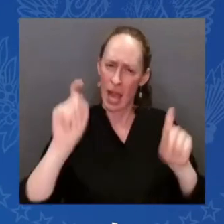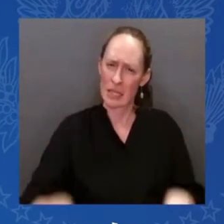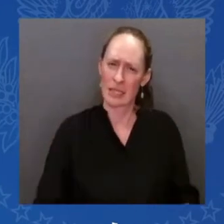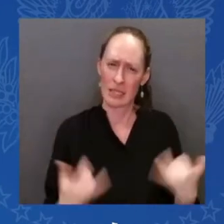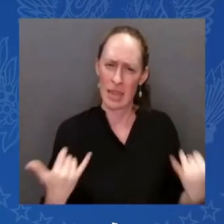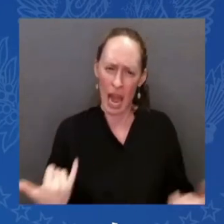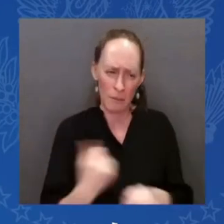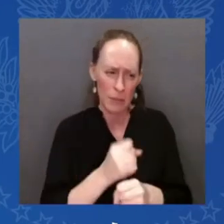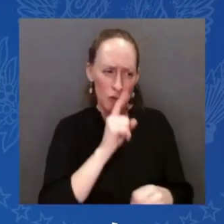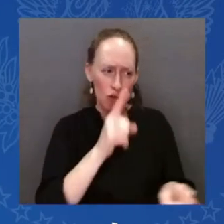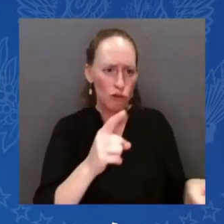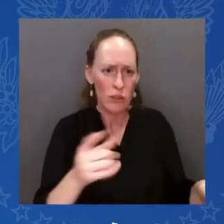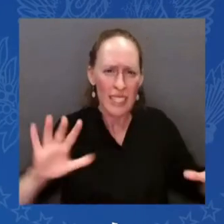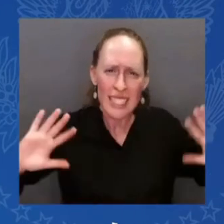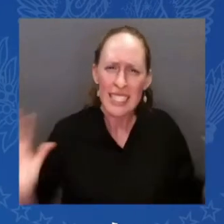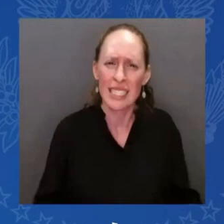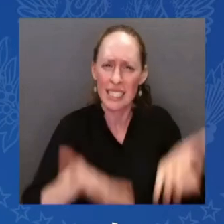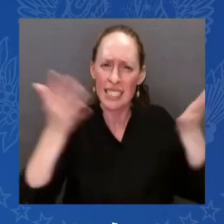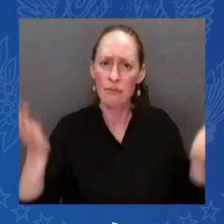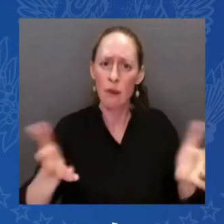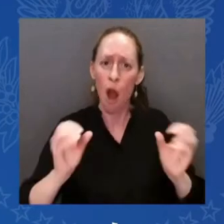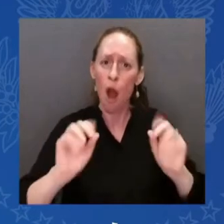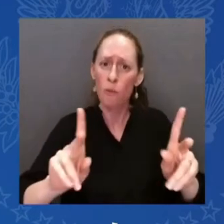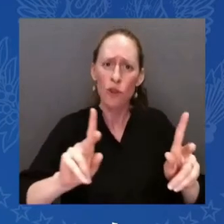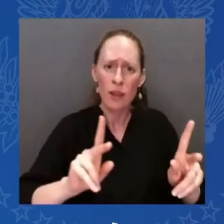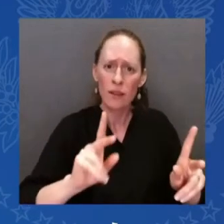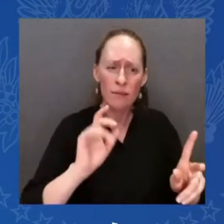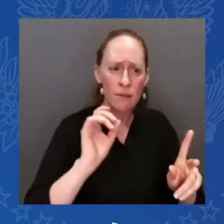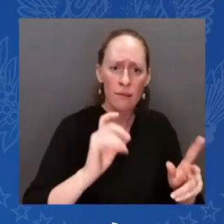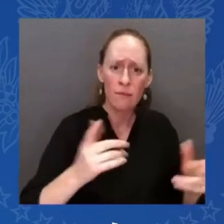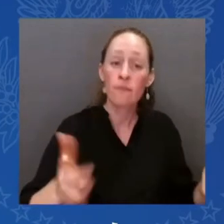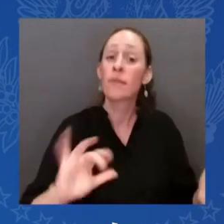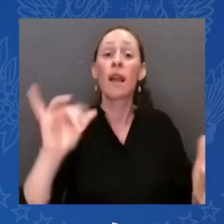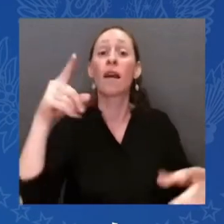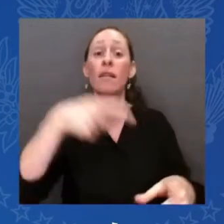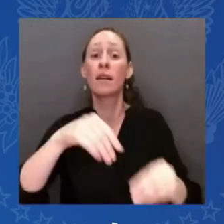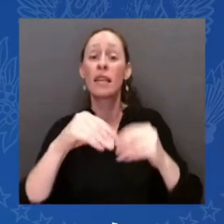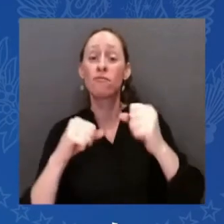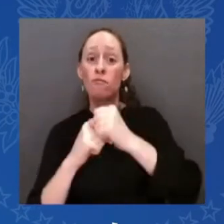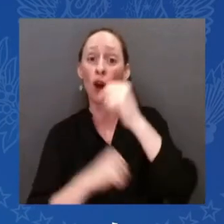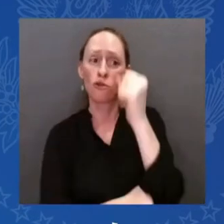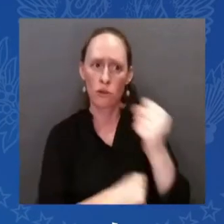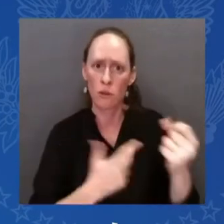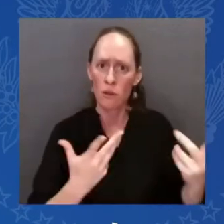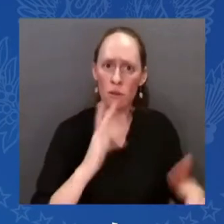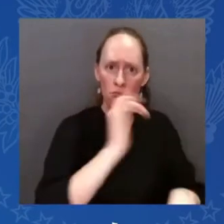And that can only happen when you have leaders like President Biden.